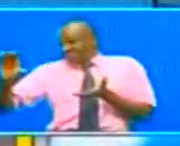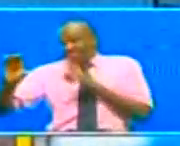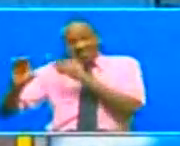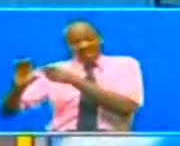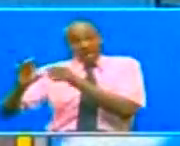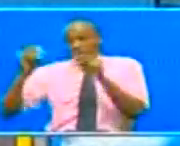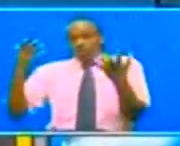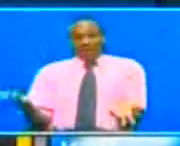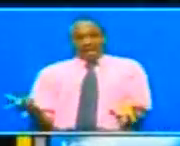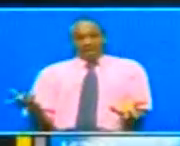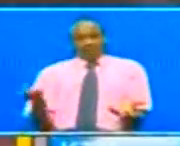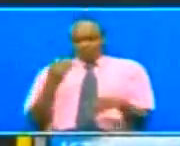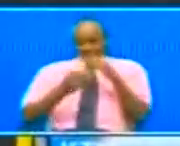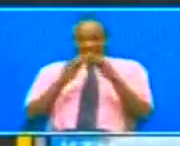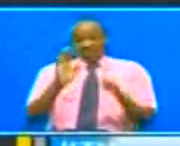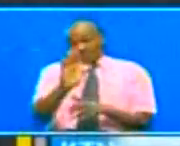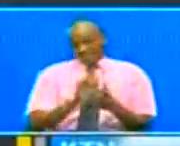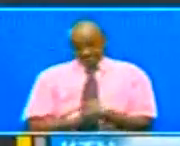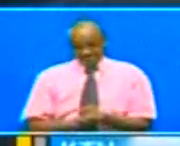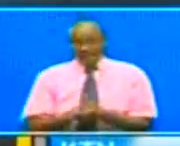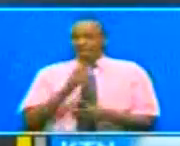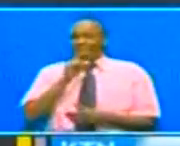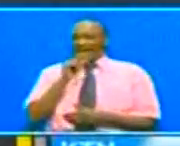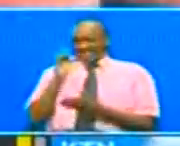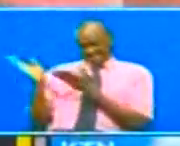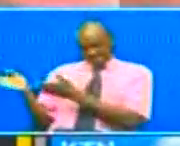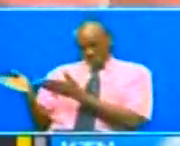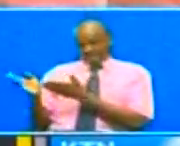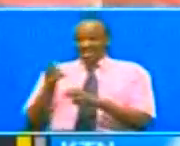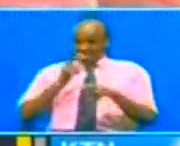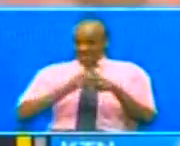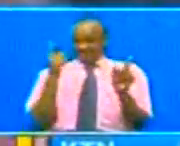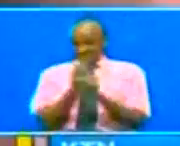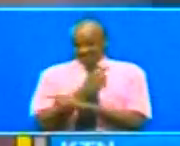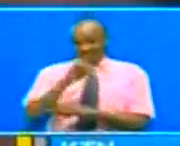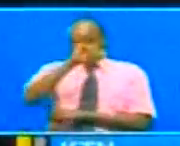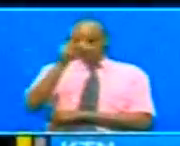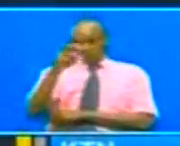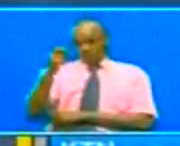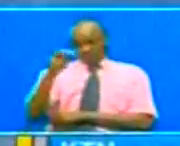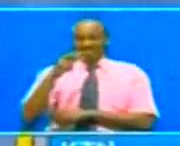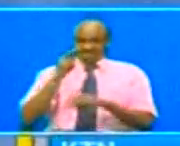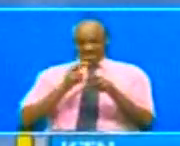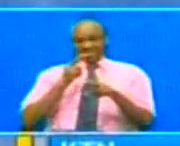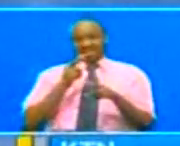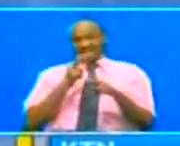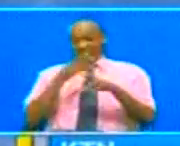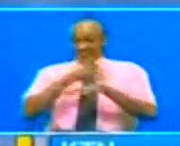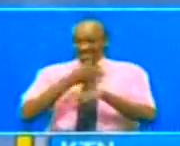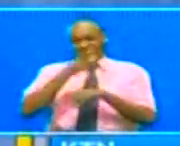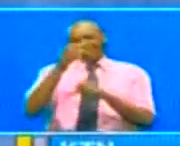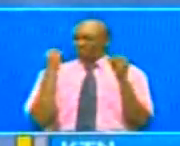convent ended up. This man, let's call him John, has been a brother in the Catholic Church for many years